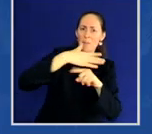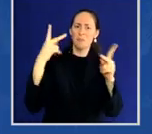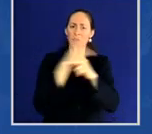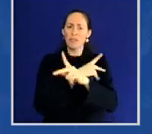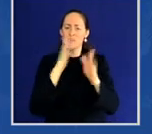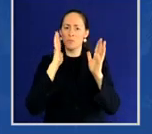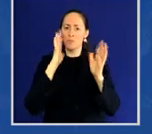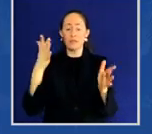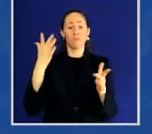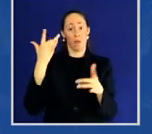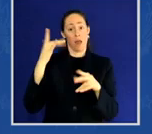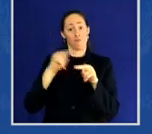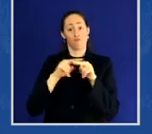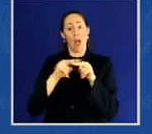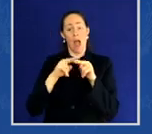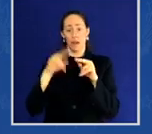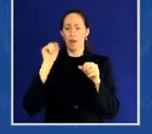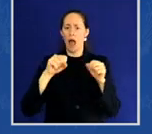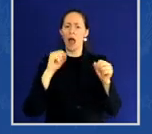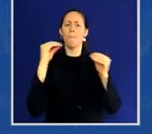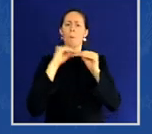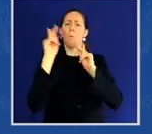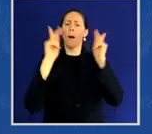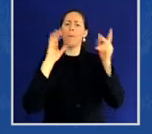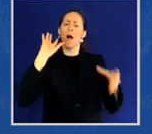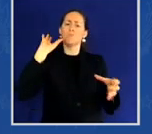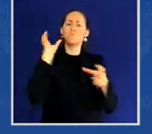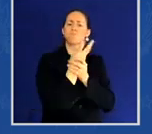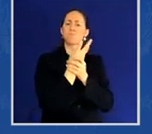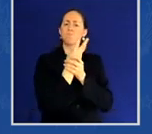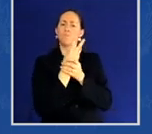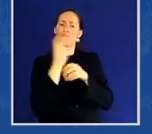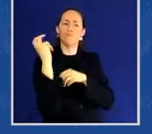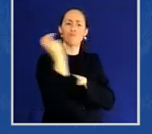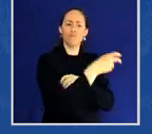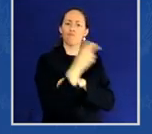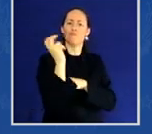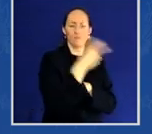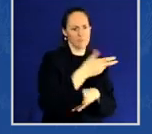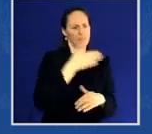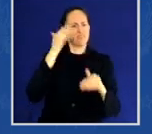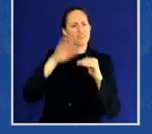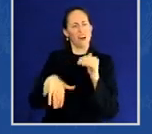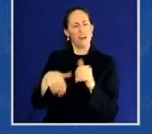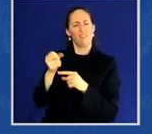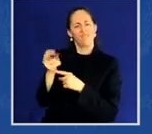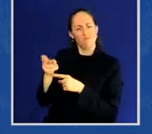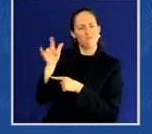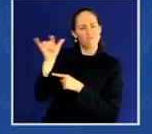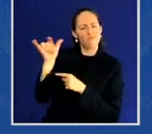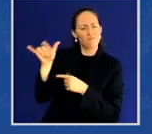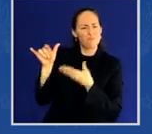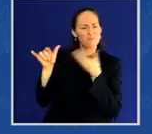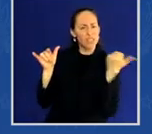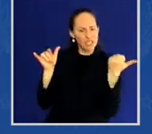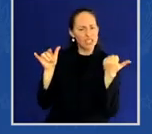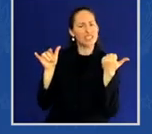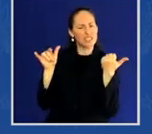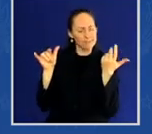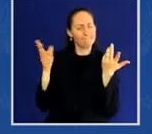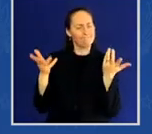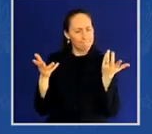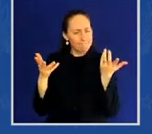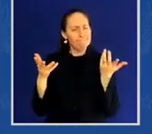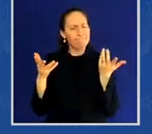every single airline does within 50 miles of the shore from Florida all the way up